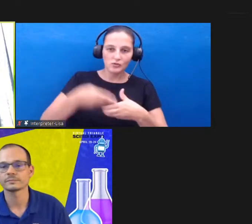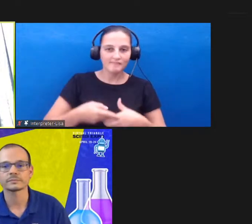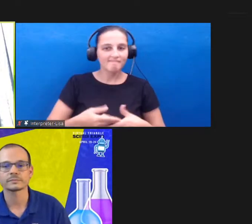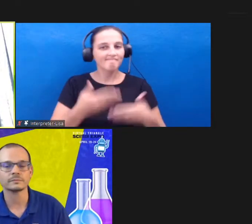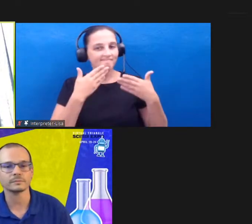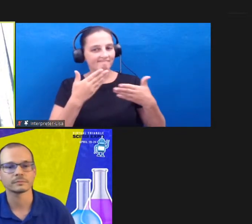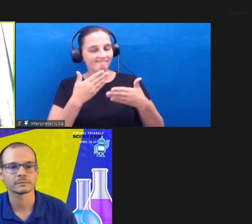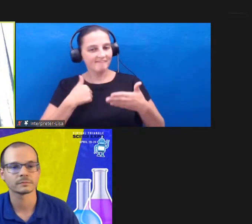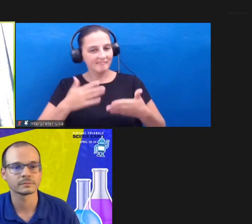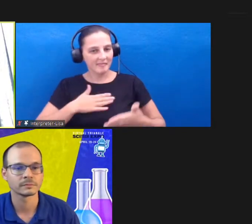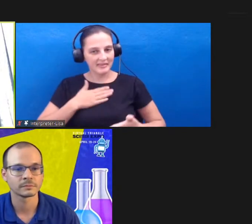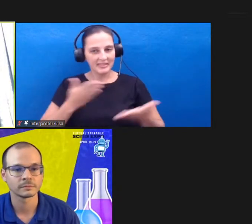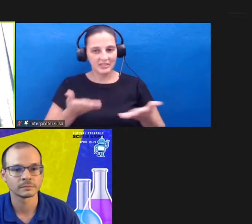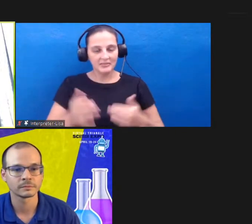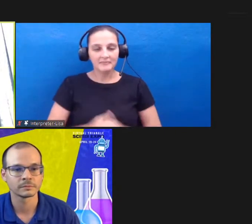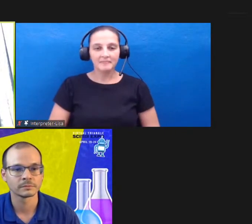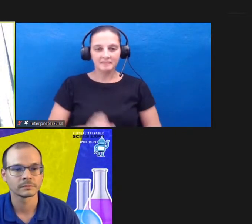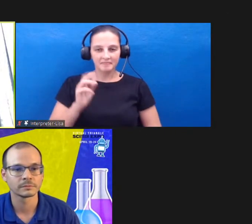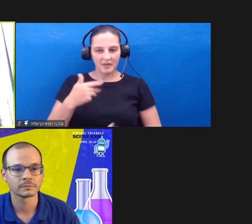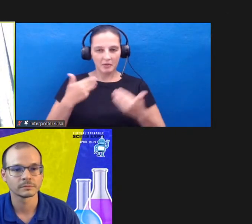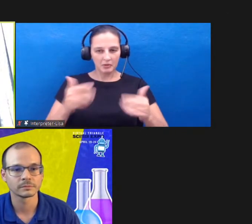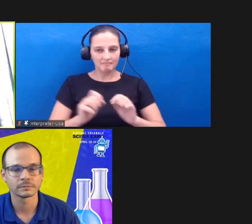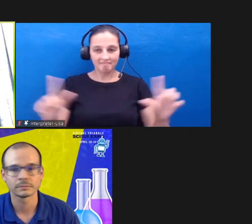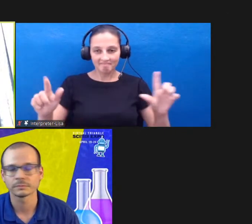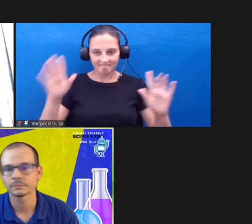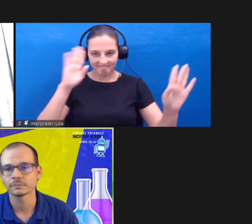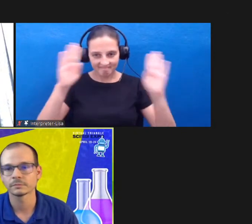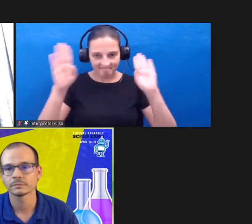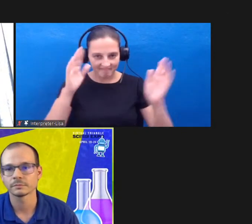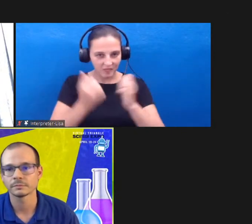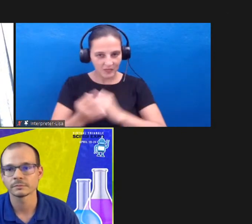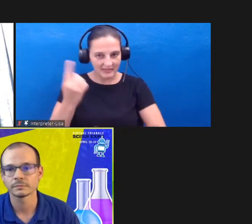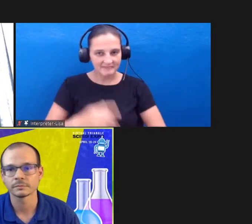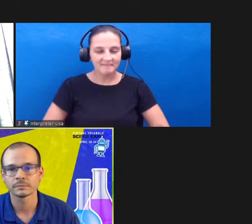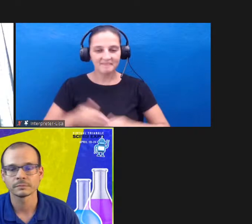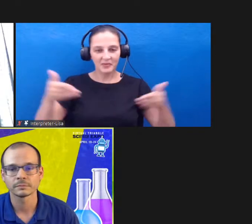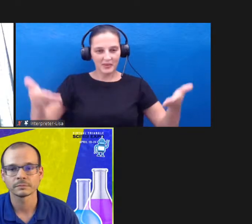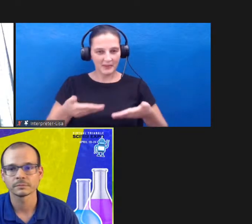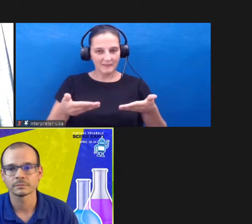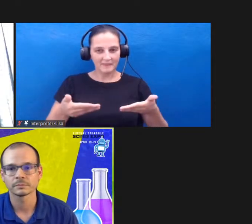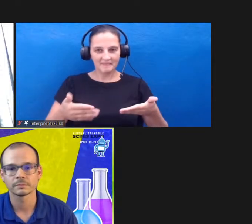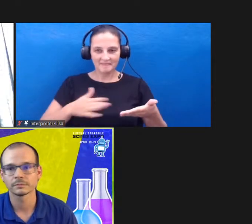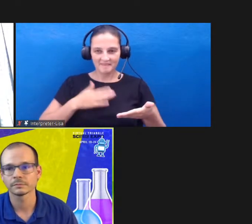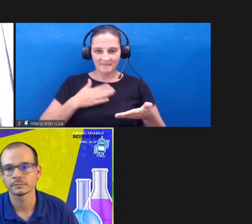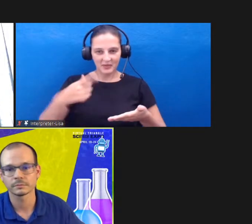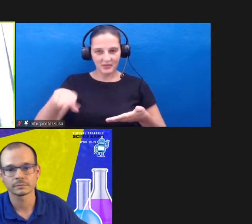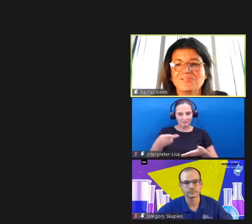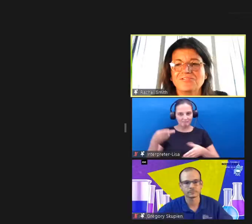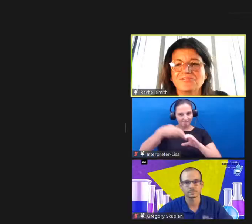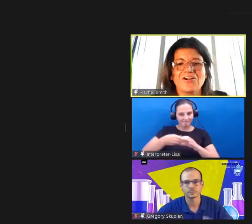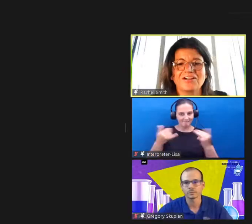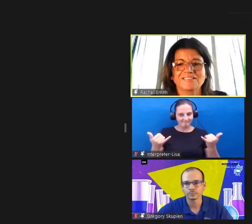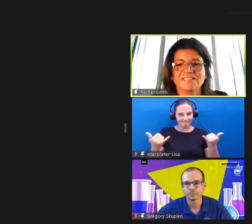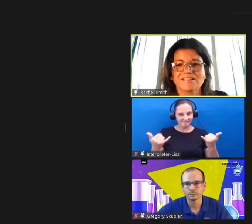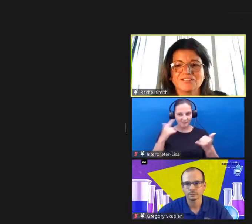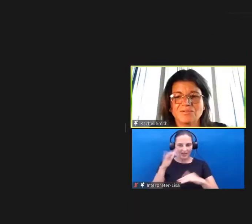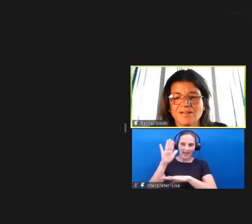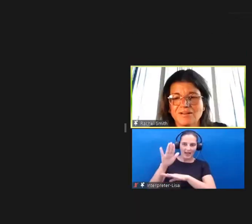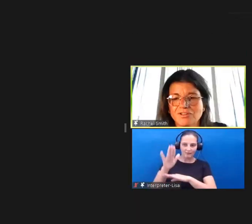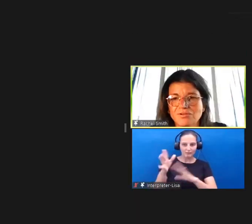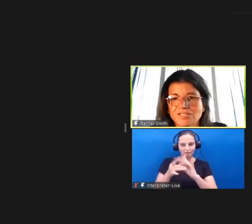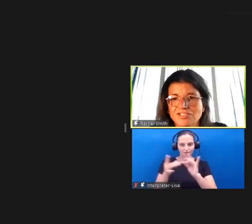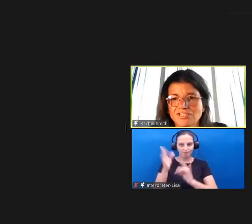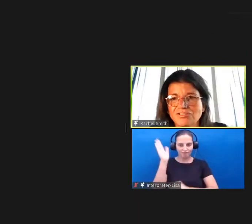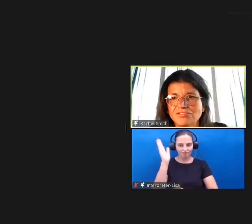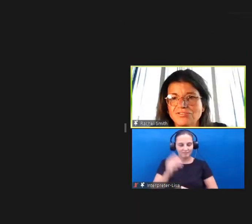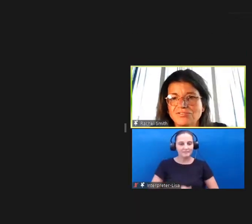here. All right, so I'm going to share my screen. Hi, everyone. Welcome. I'm so glad you all could come to an afternoon talk. So I